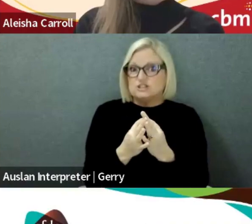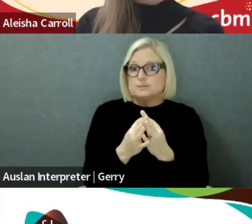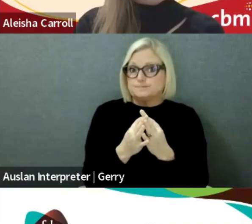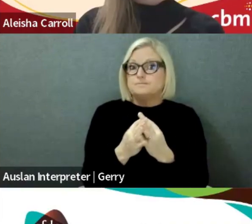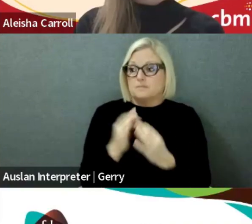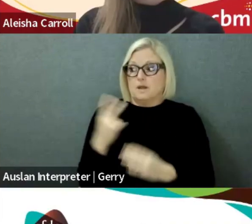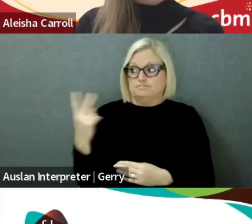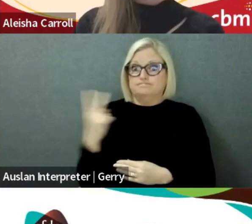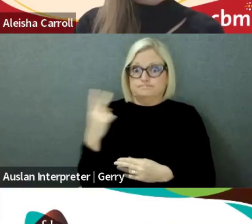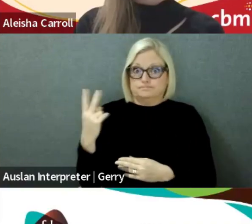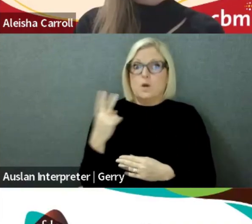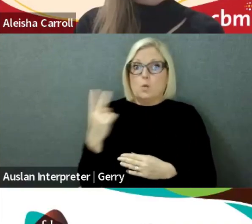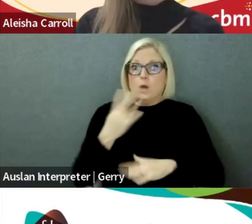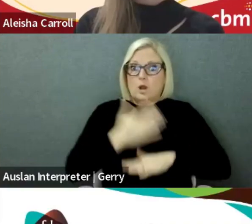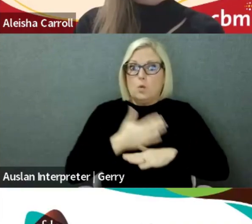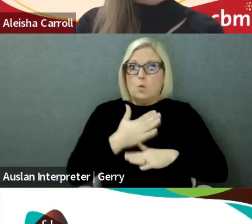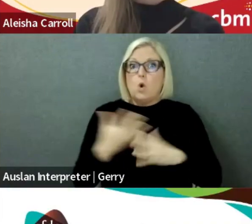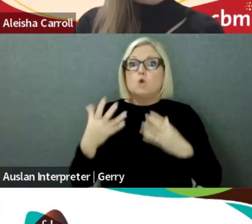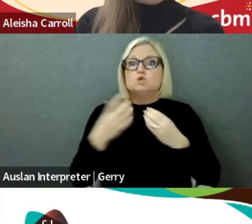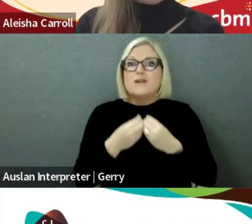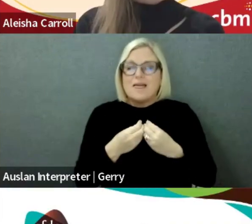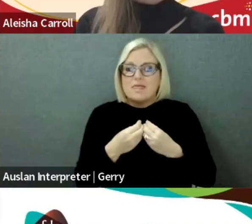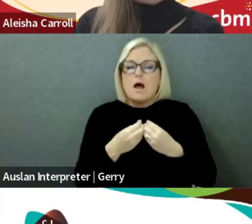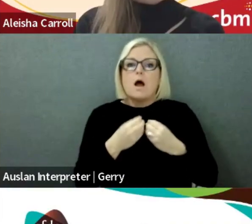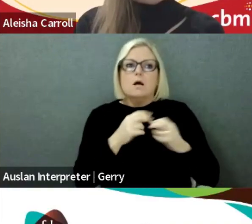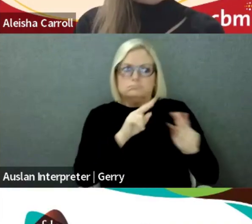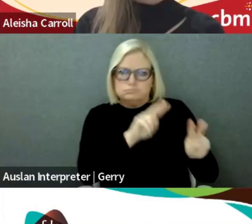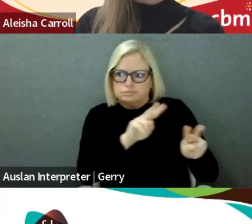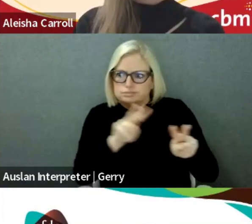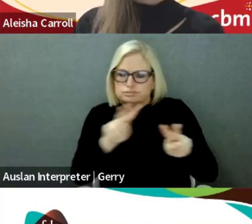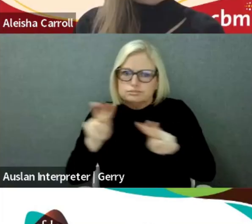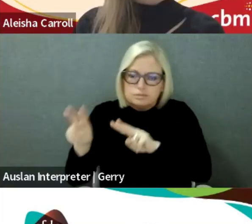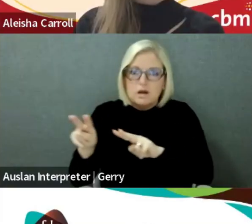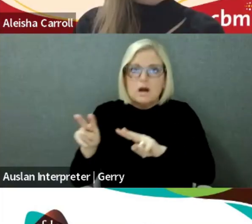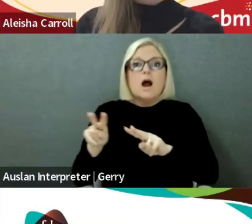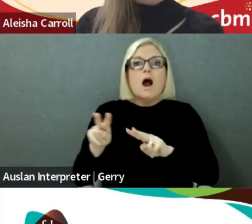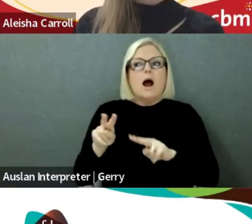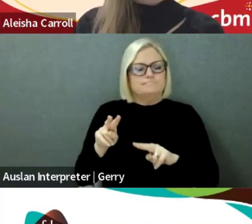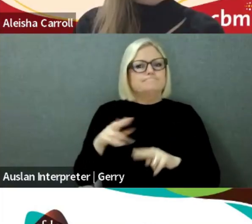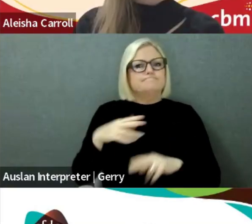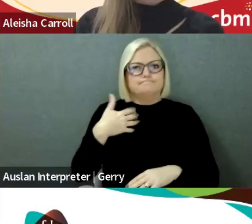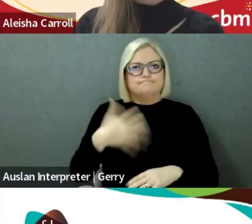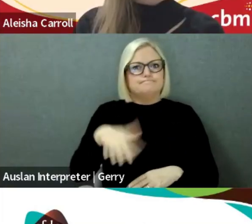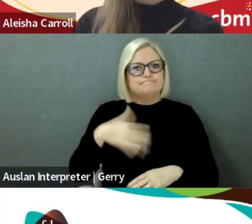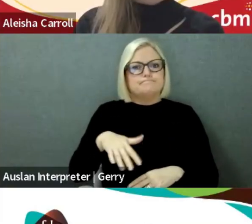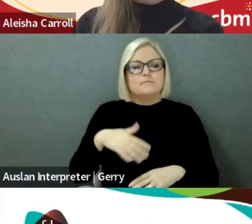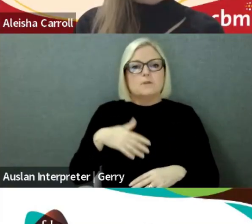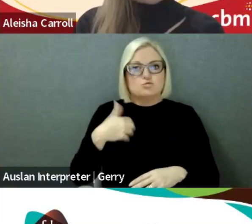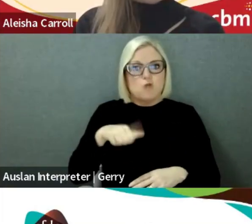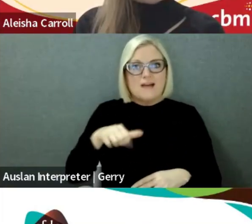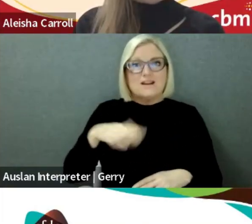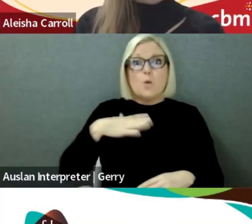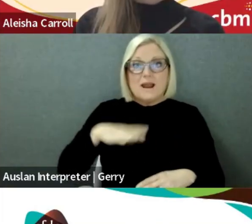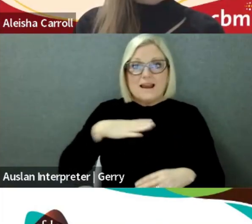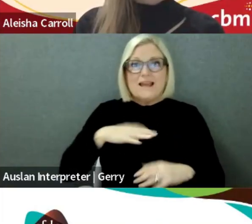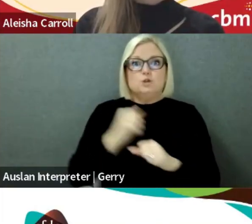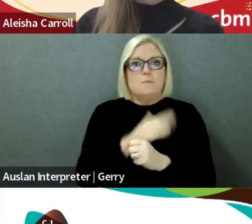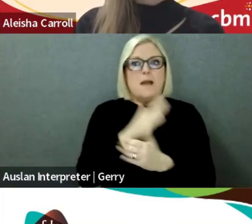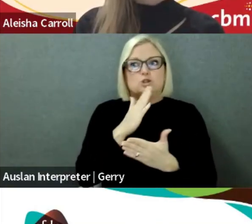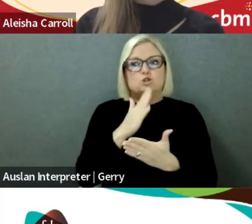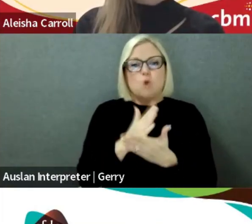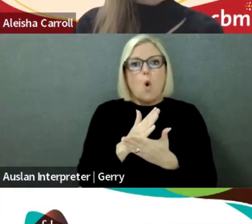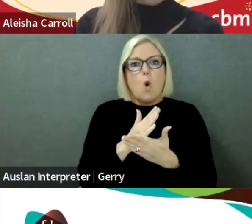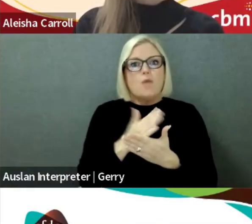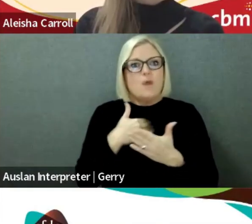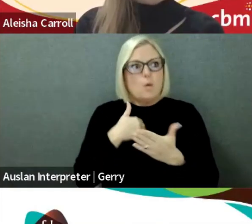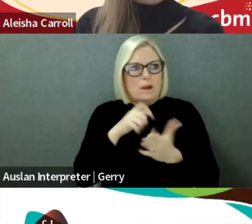the government and development partners to understand that there's still a lot of work to be done. People with